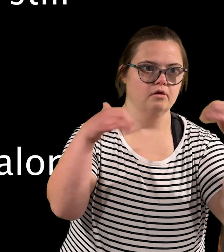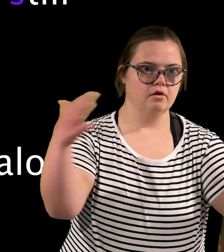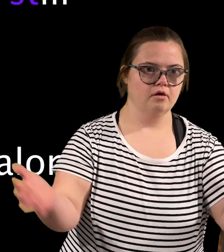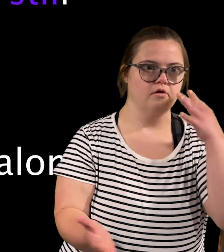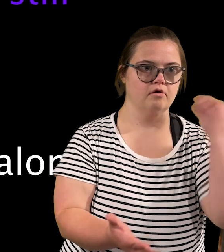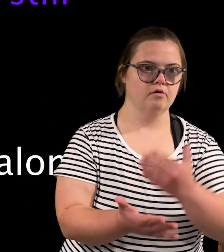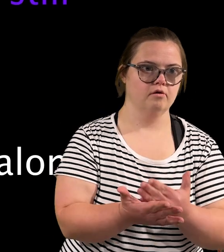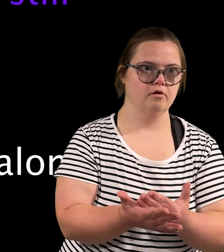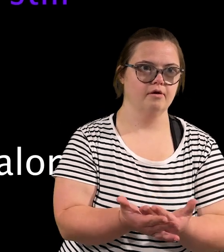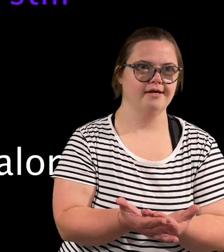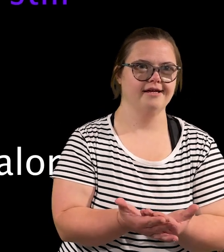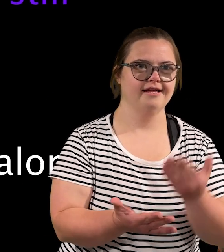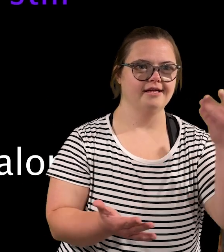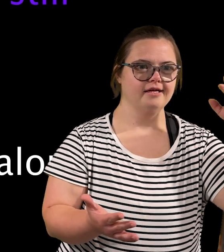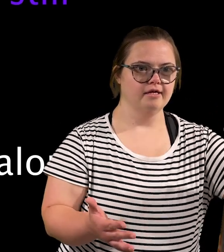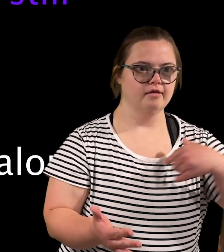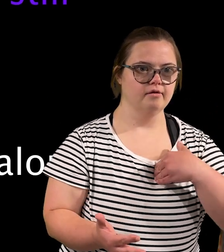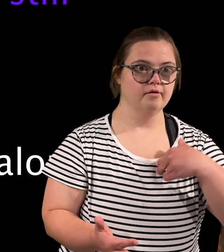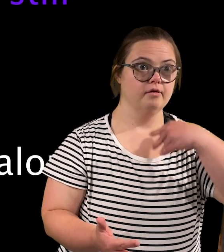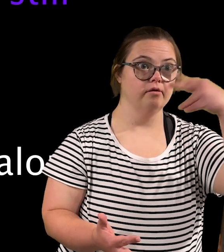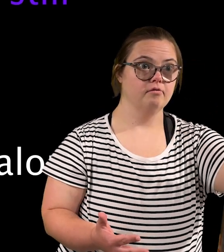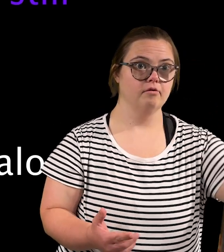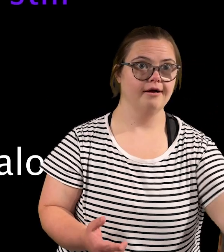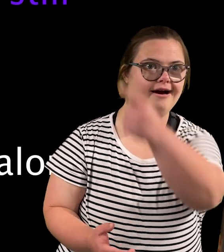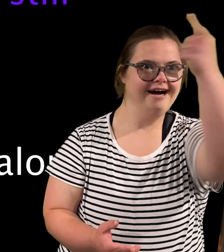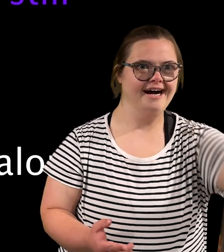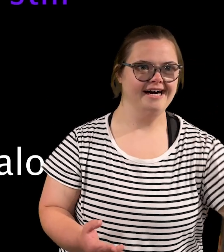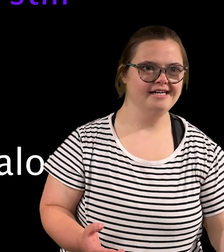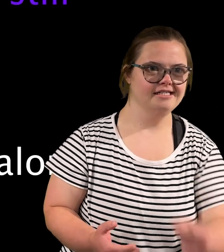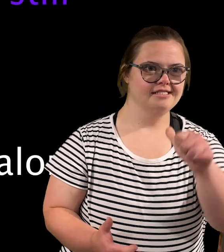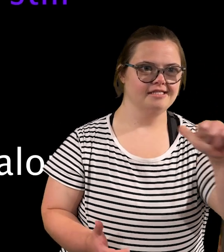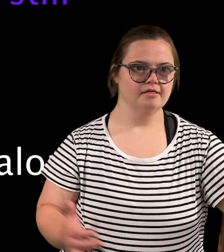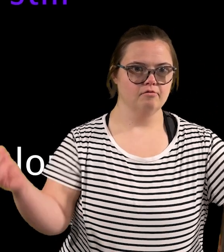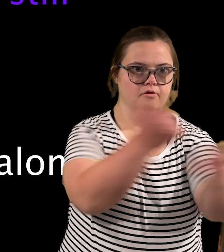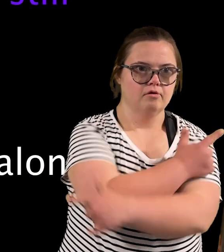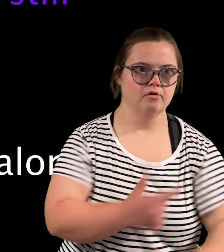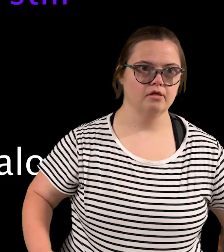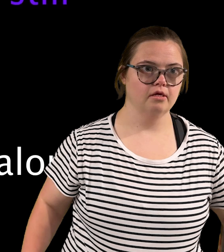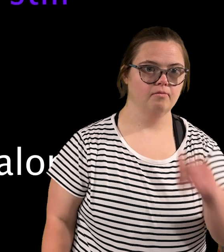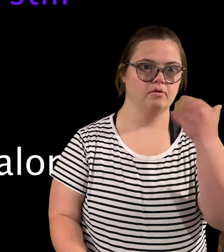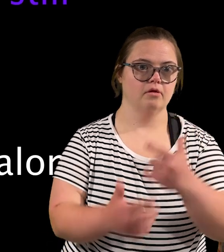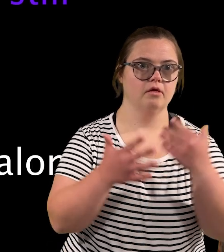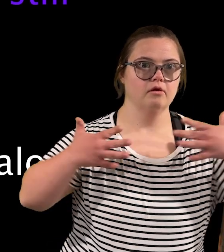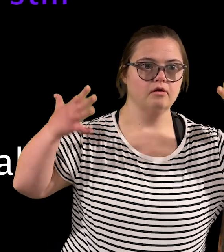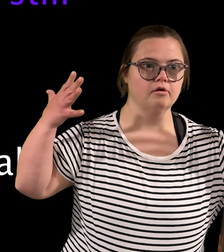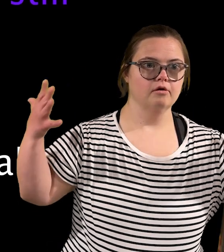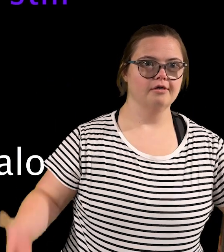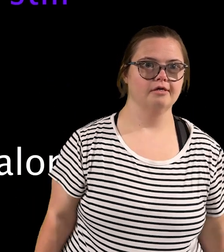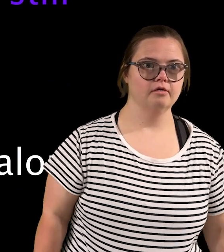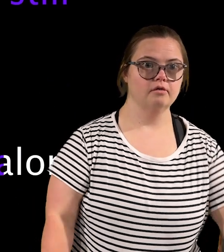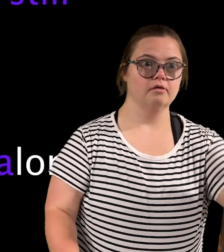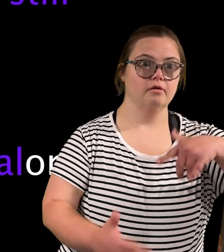your presence still honors here, and it won't leave